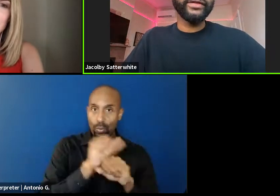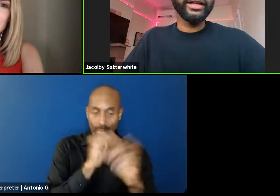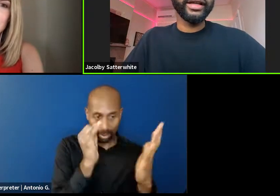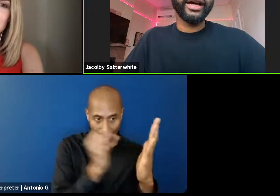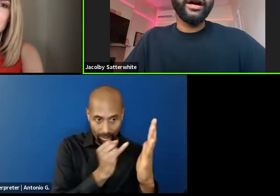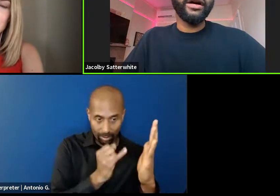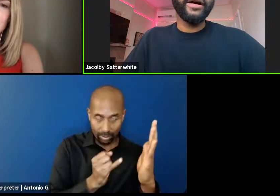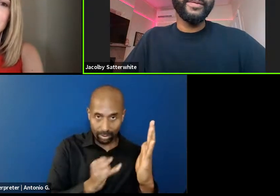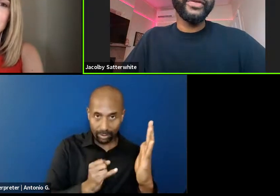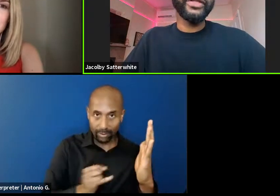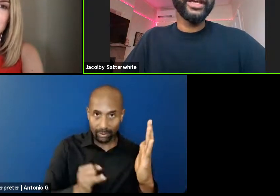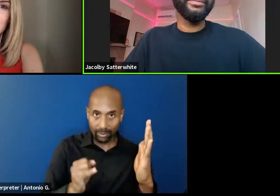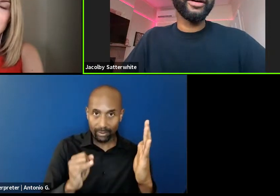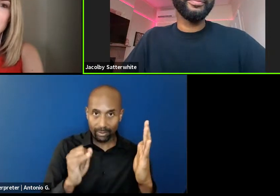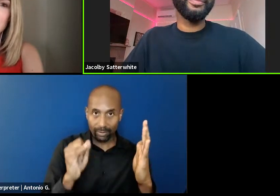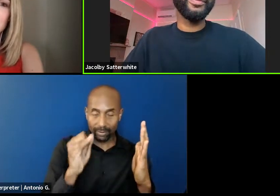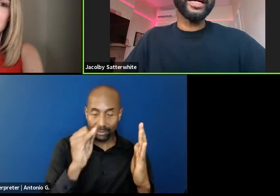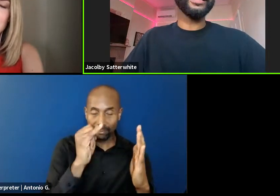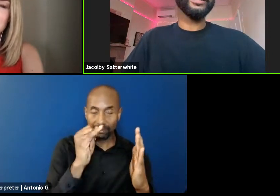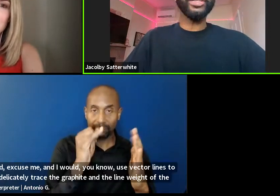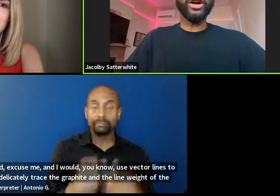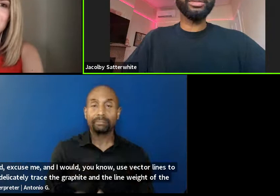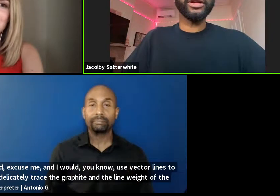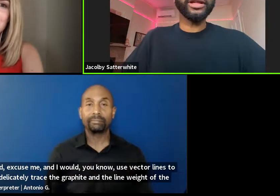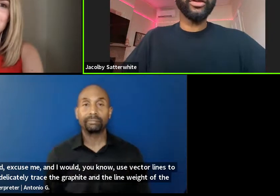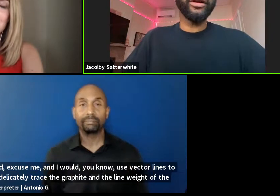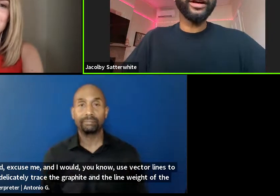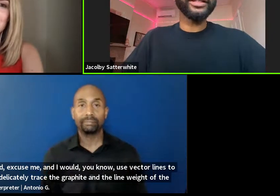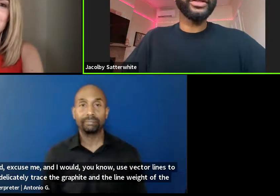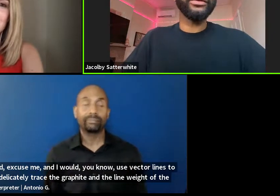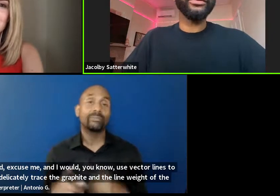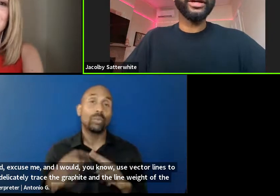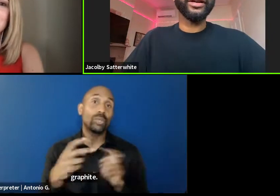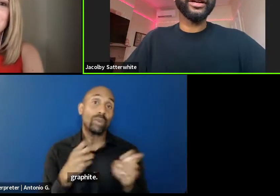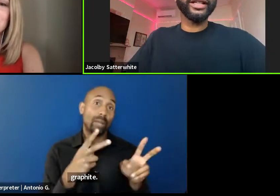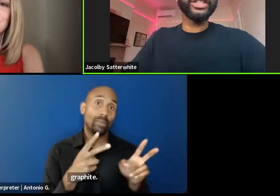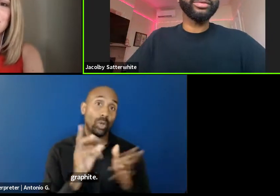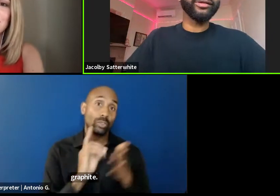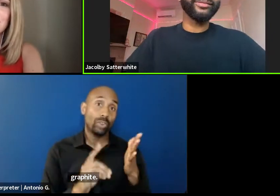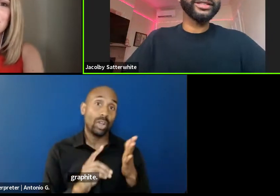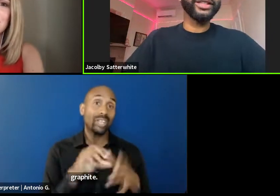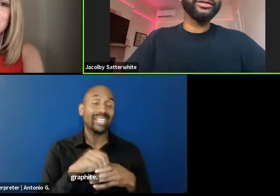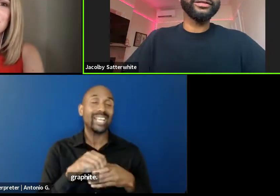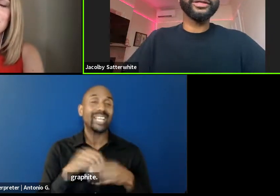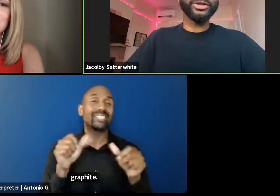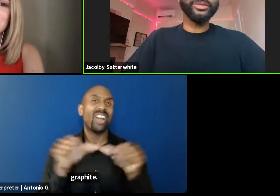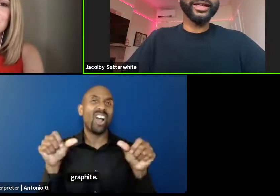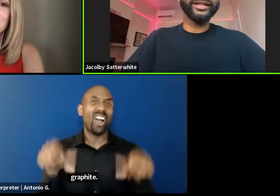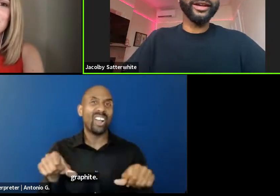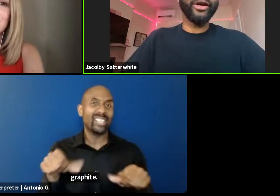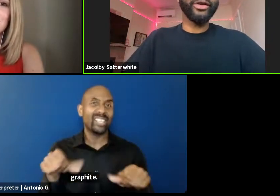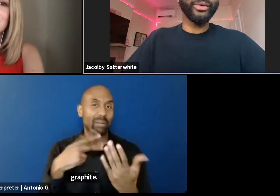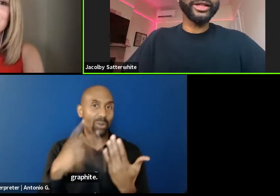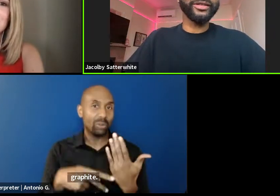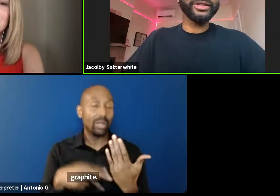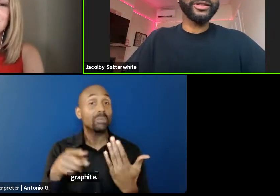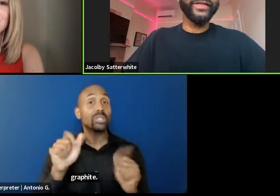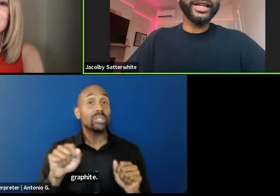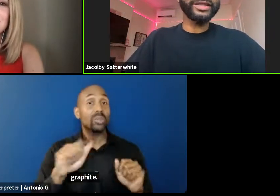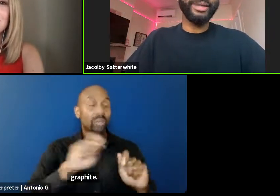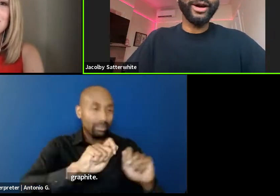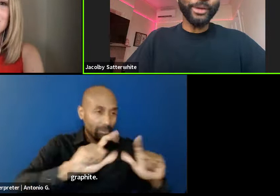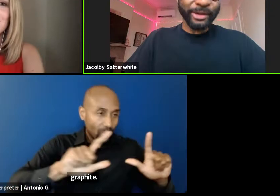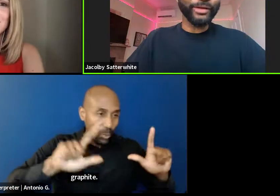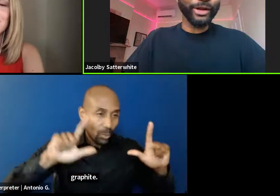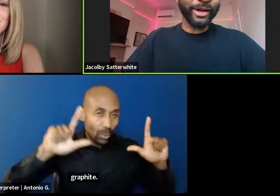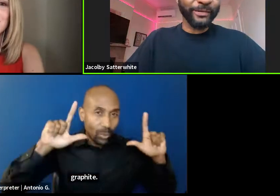the graphite. Like the thing about uploading a drawing into an architectural program is that you could zoom in all the way down to the